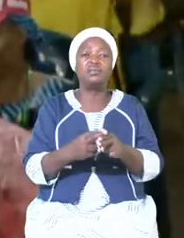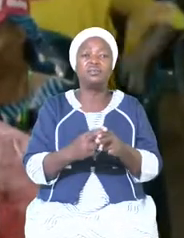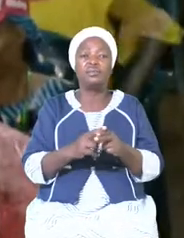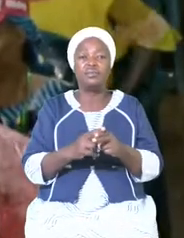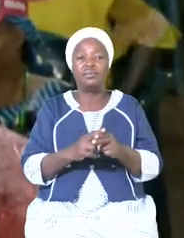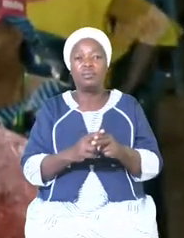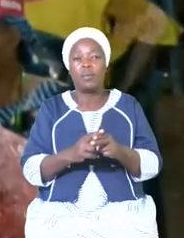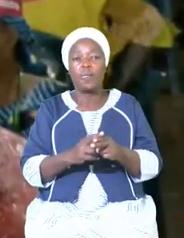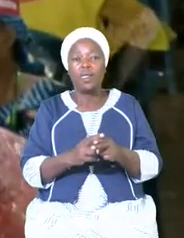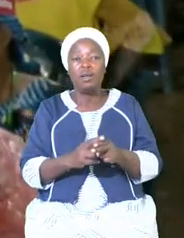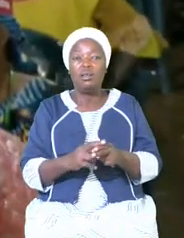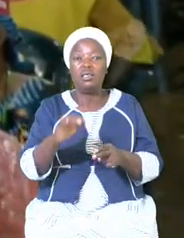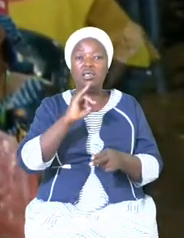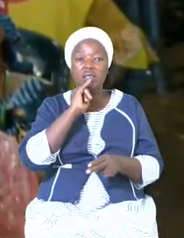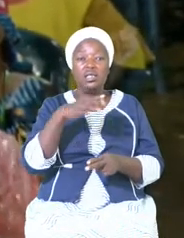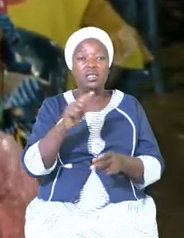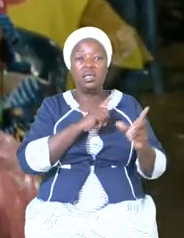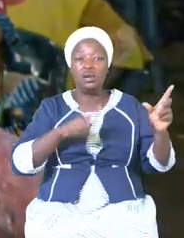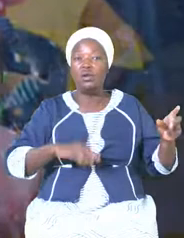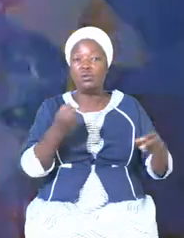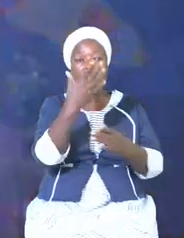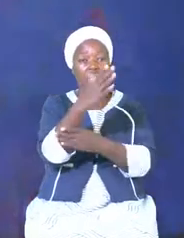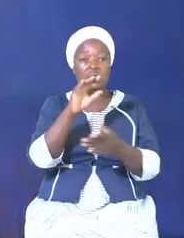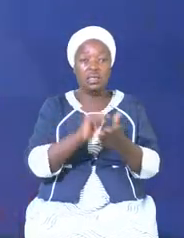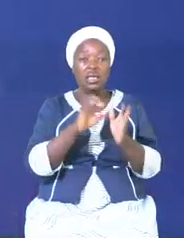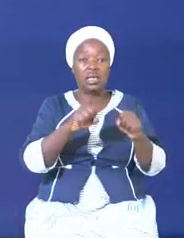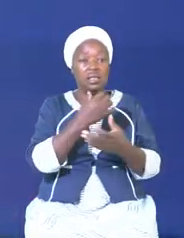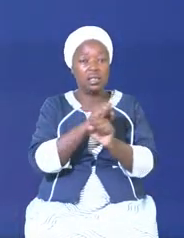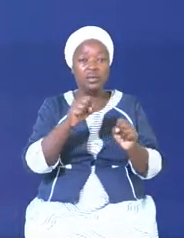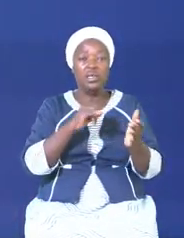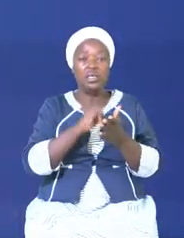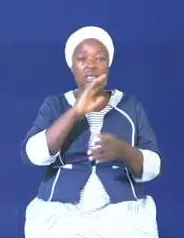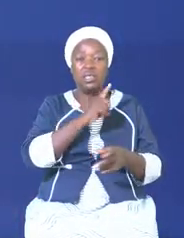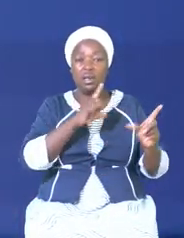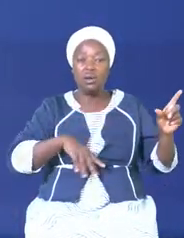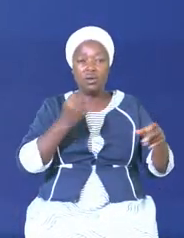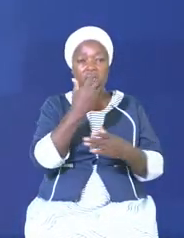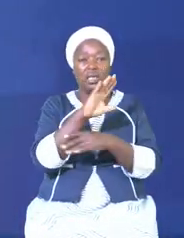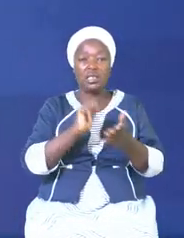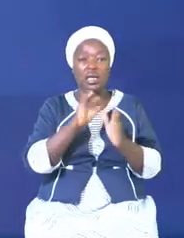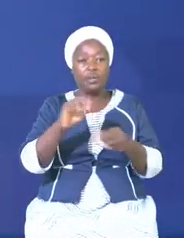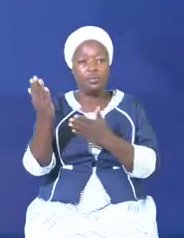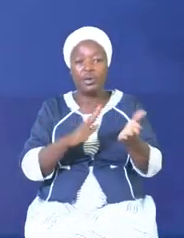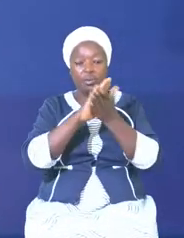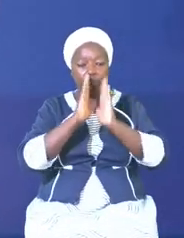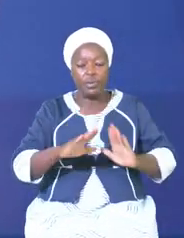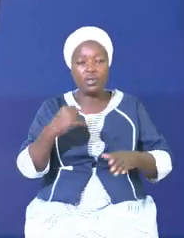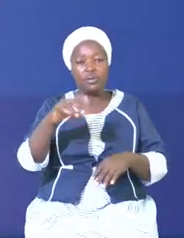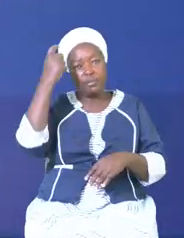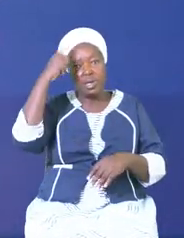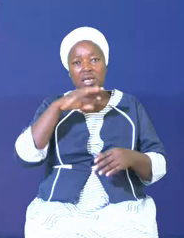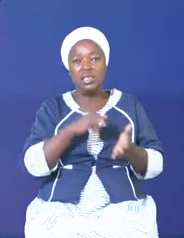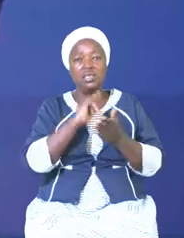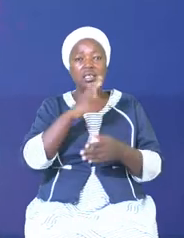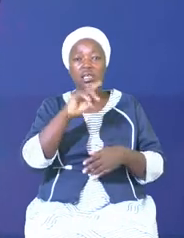the Lord's hand that can save. It's the Lord's hand that can bring peace of mind. It's the Lord's hand that can